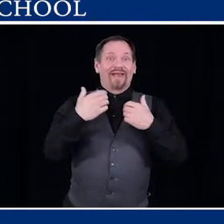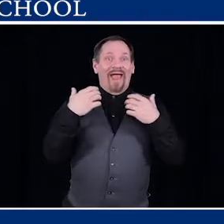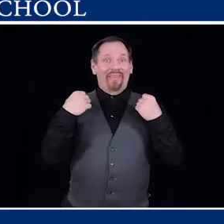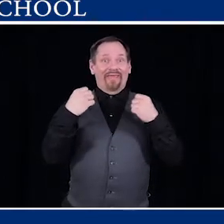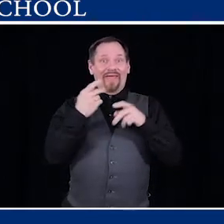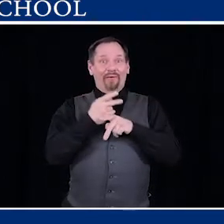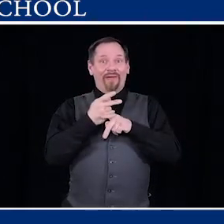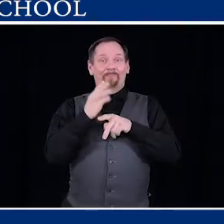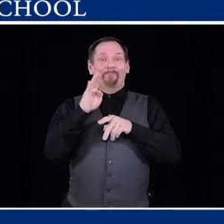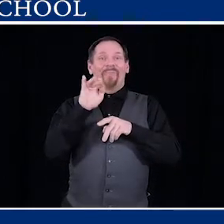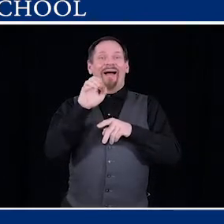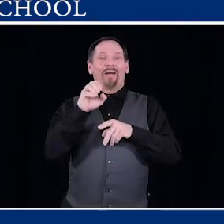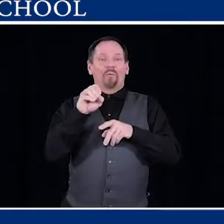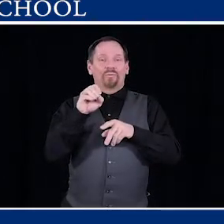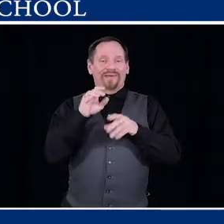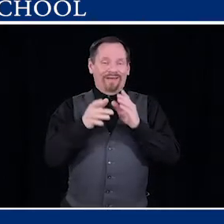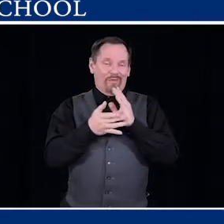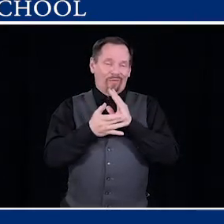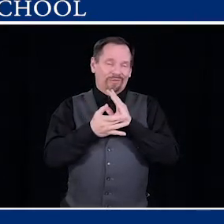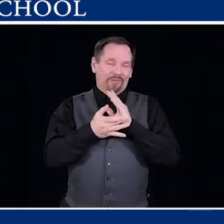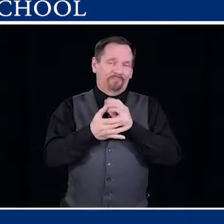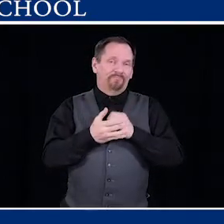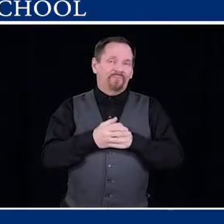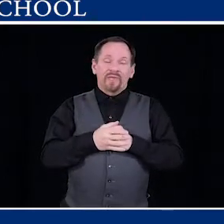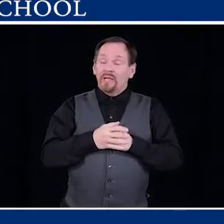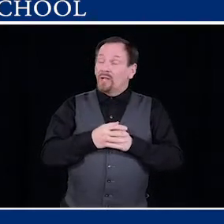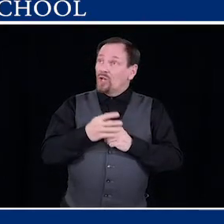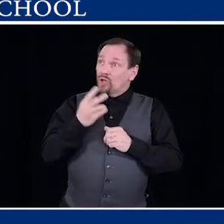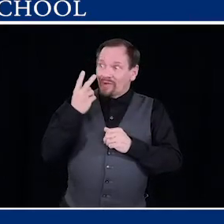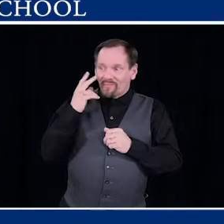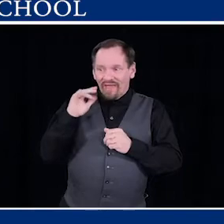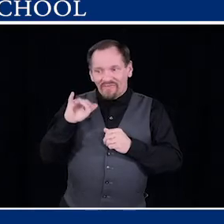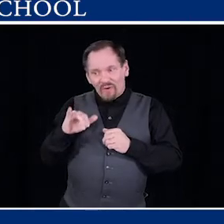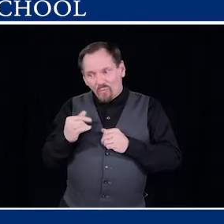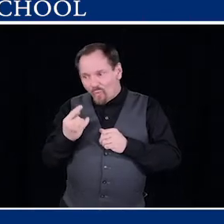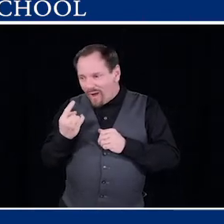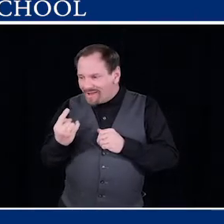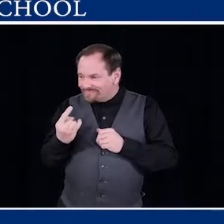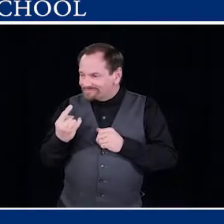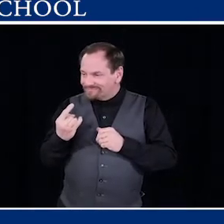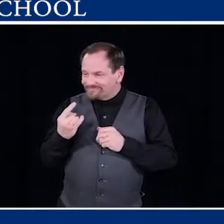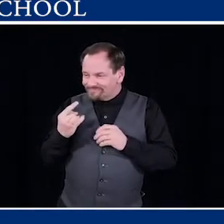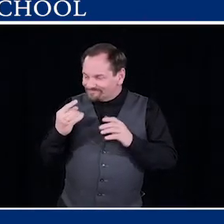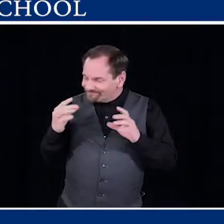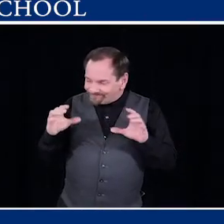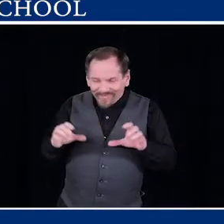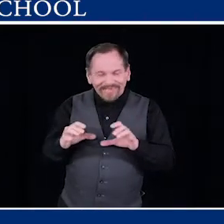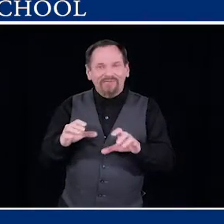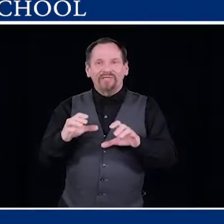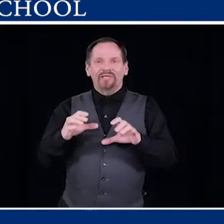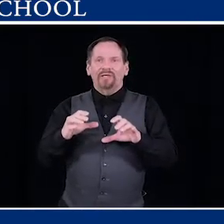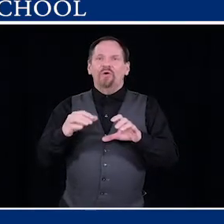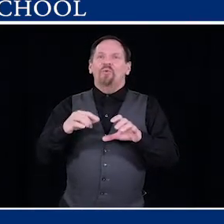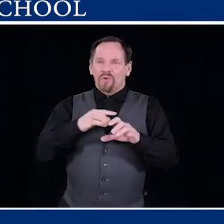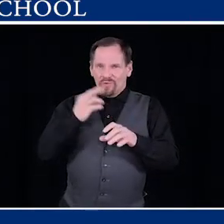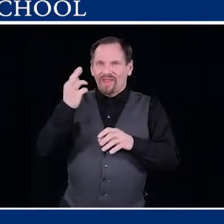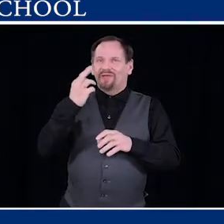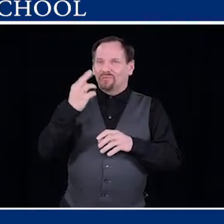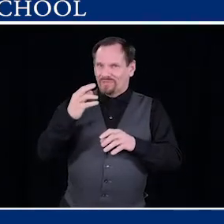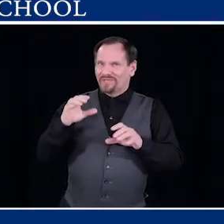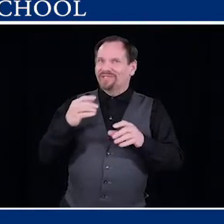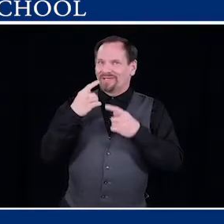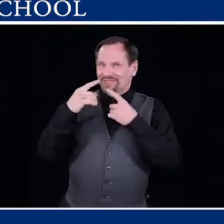healthcare and biotechnology. So just looking back on that, it is such a gratifying experience to know that we've made the most out of our time at